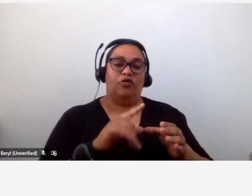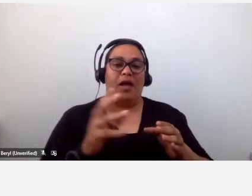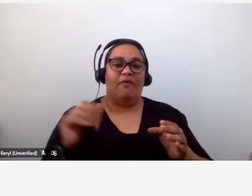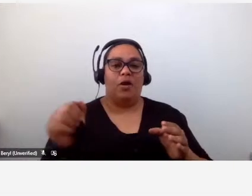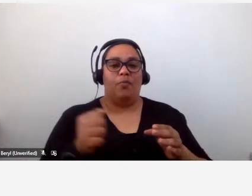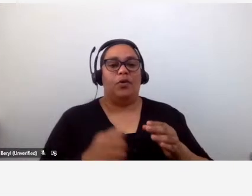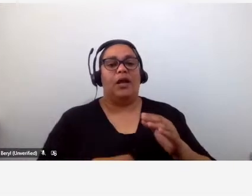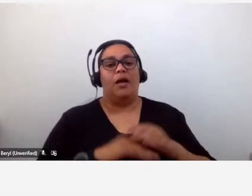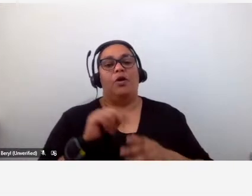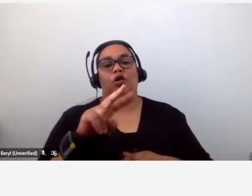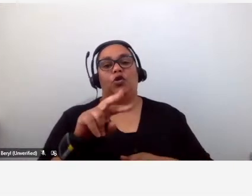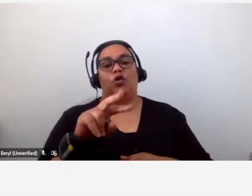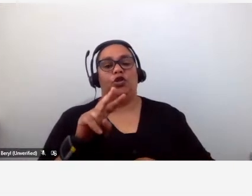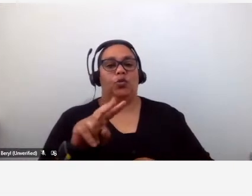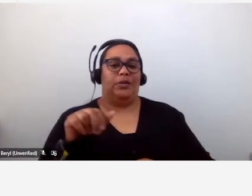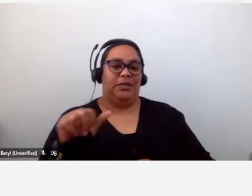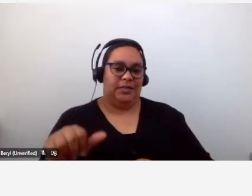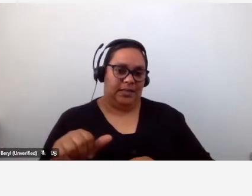until 2026.